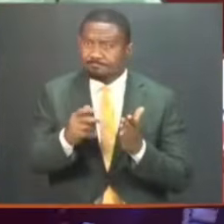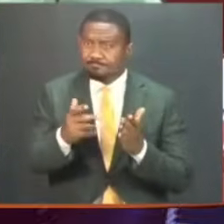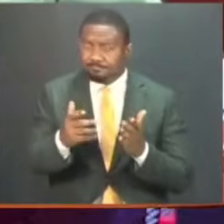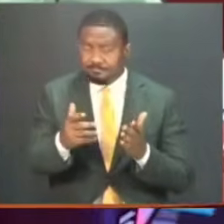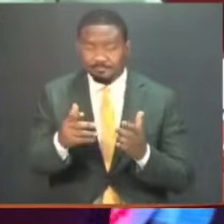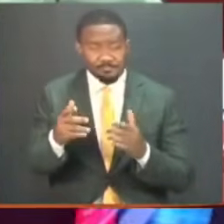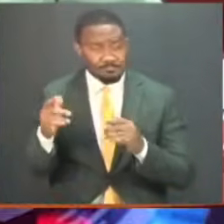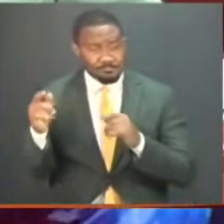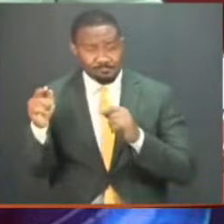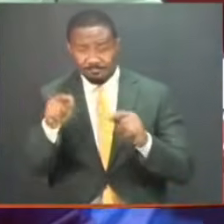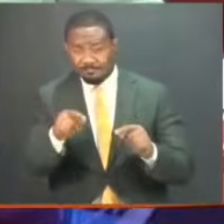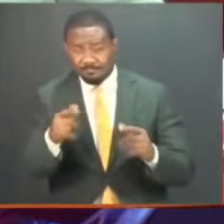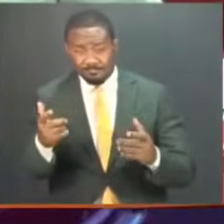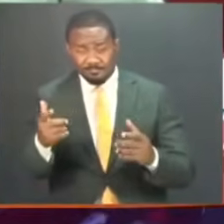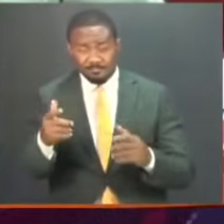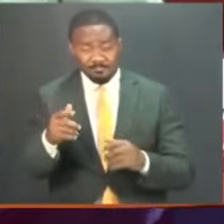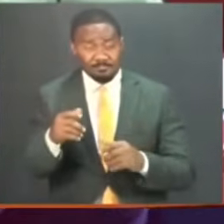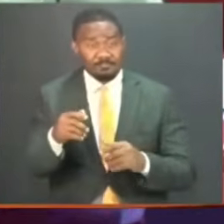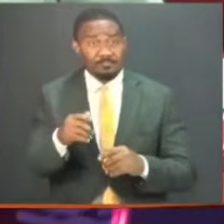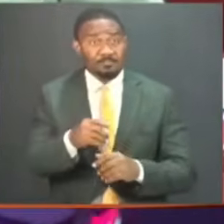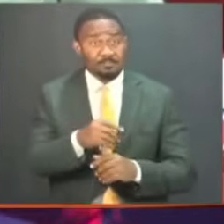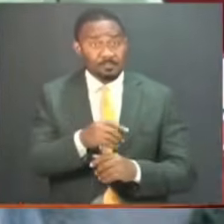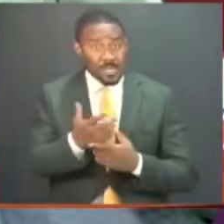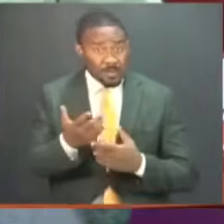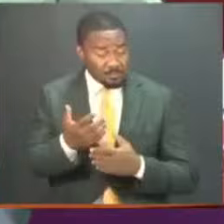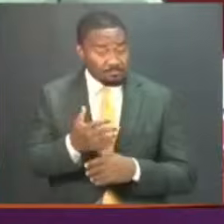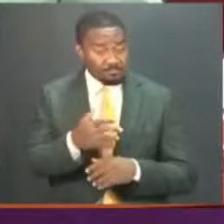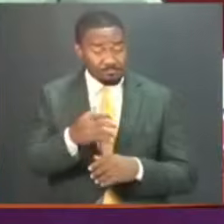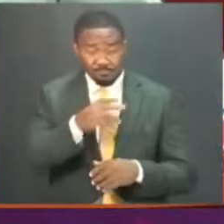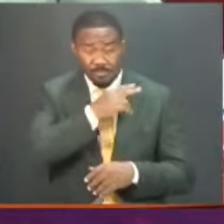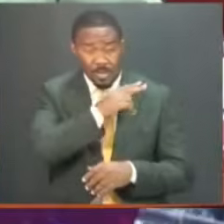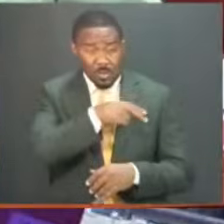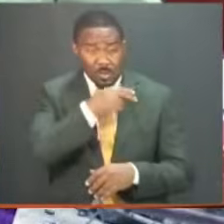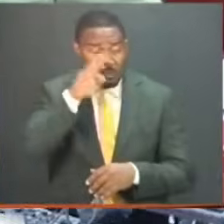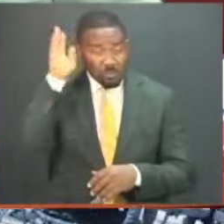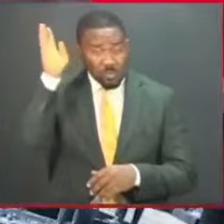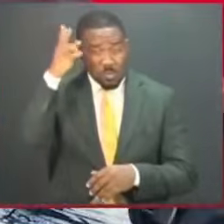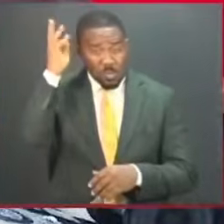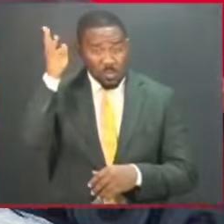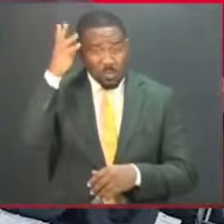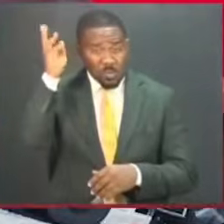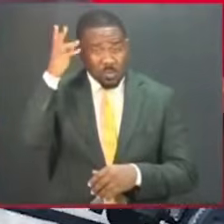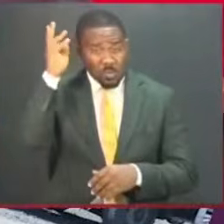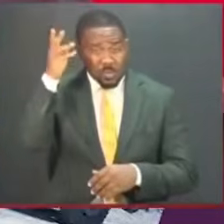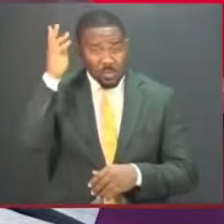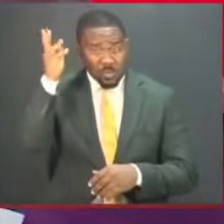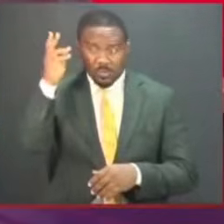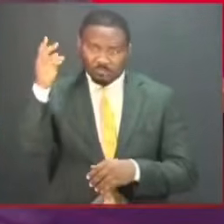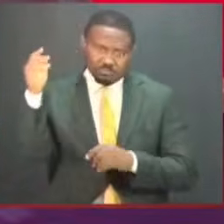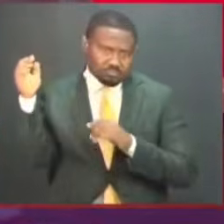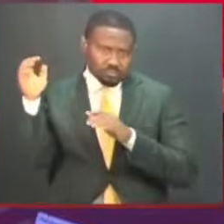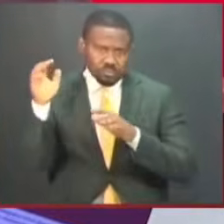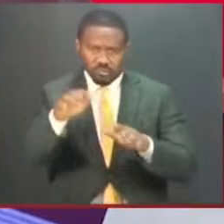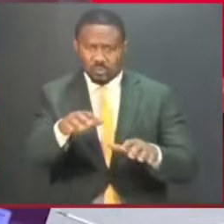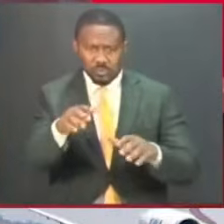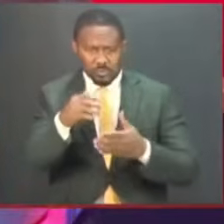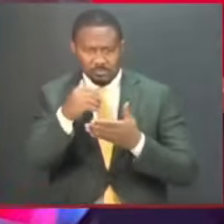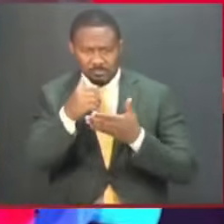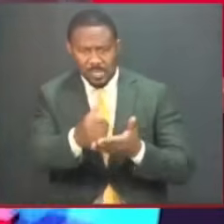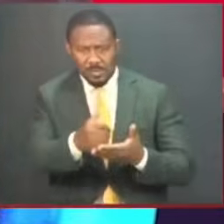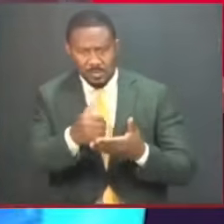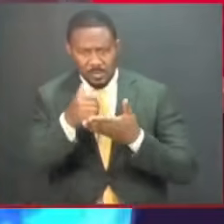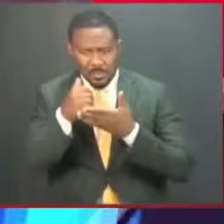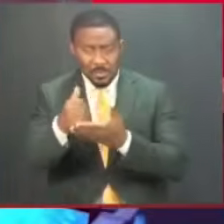together with the ambulance service and all those that have rushed to at least attend